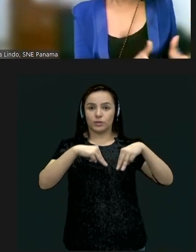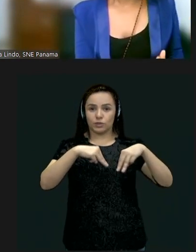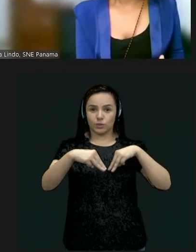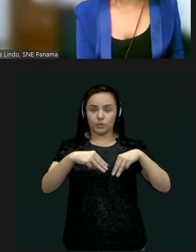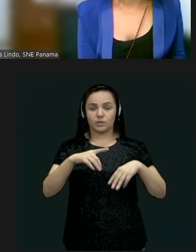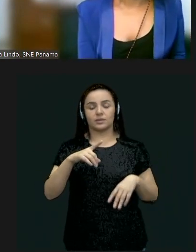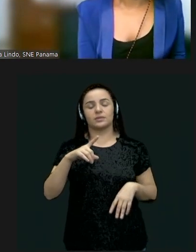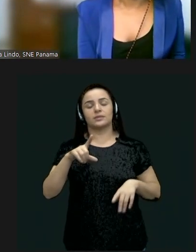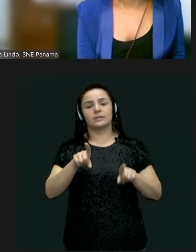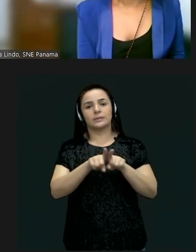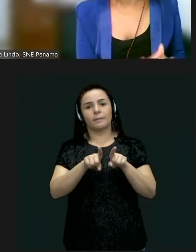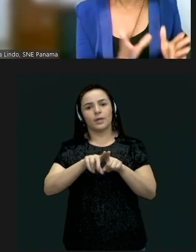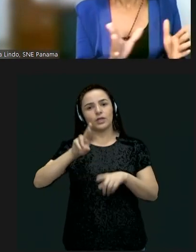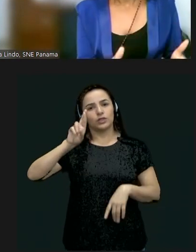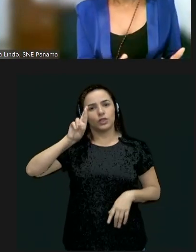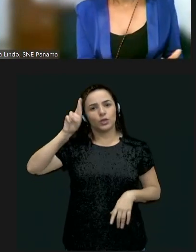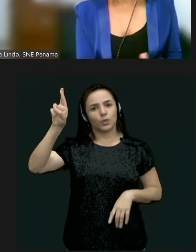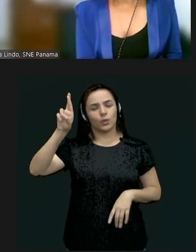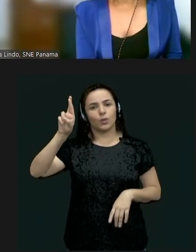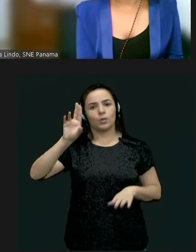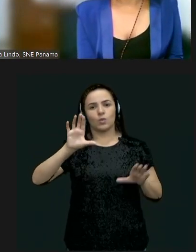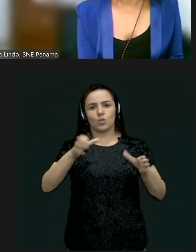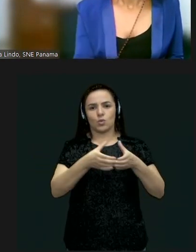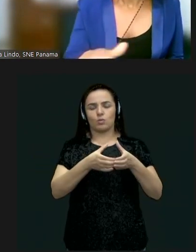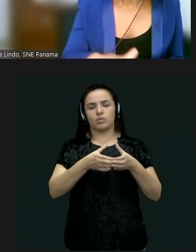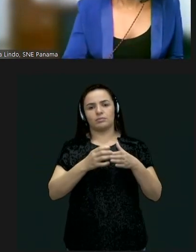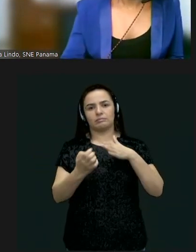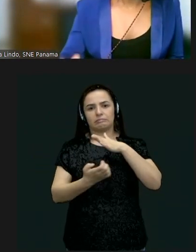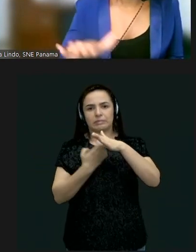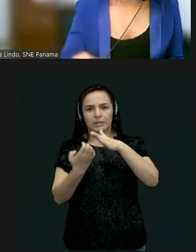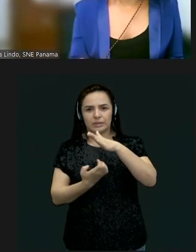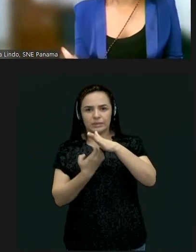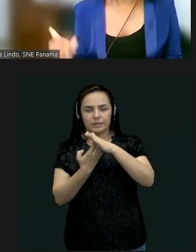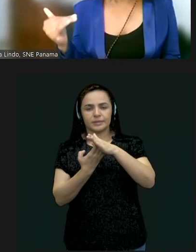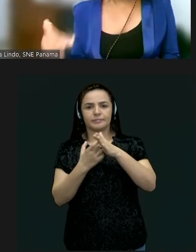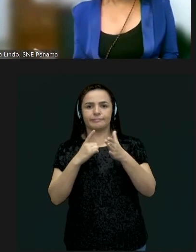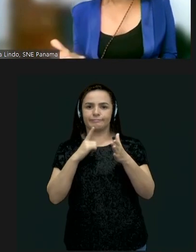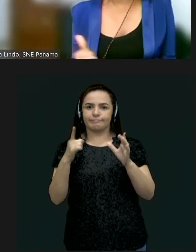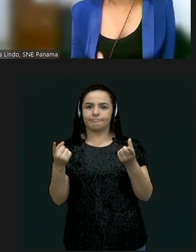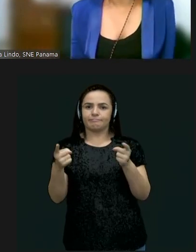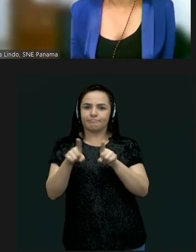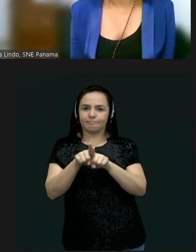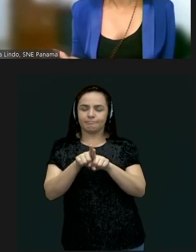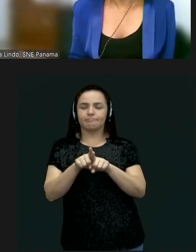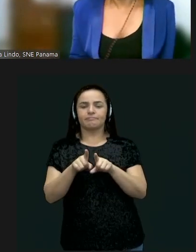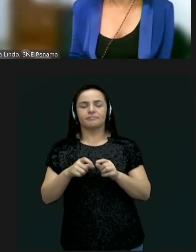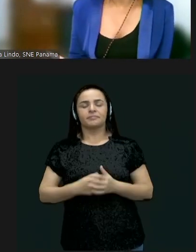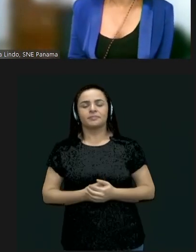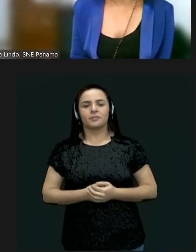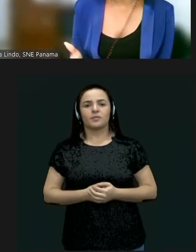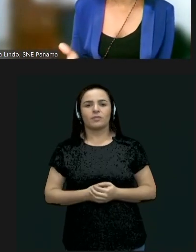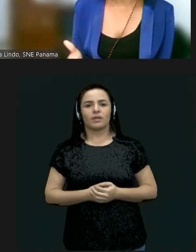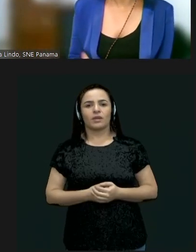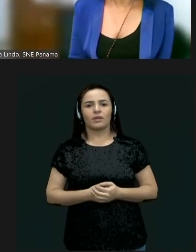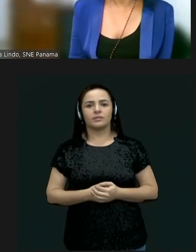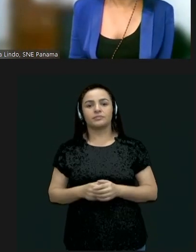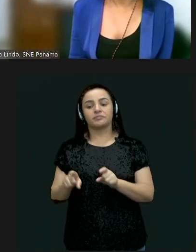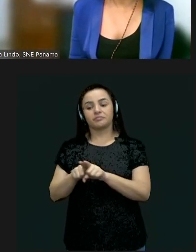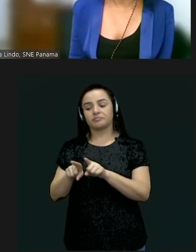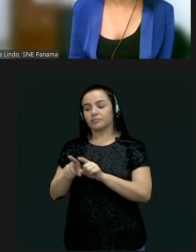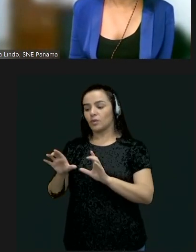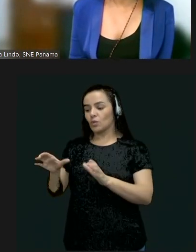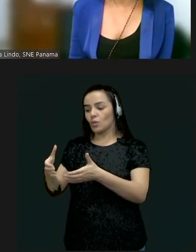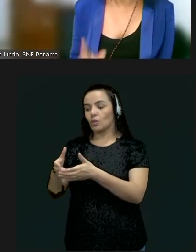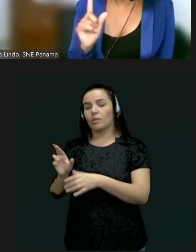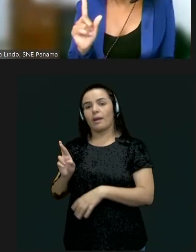executive directors of companies and public institutions are members of that. And the same ones, both in the technical